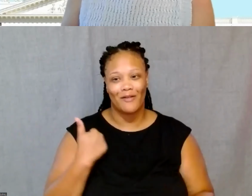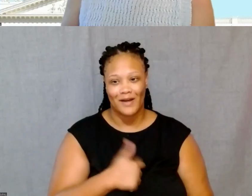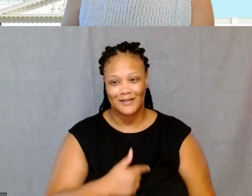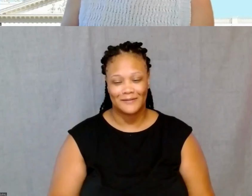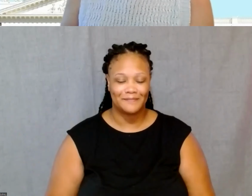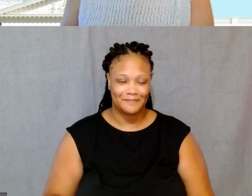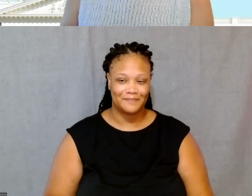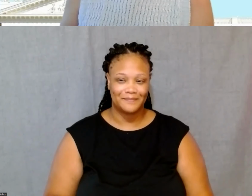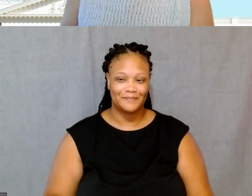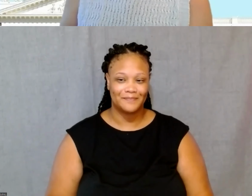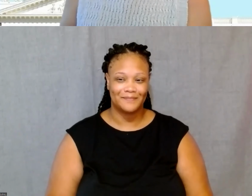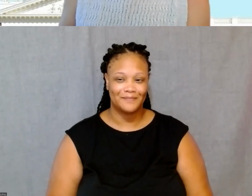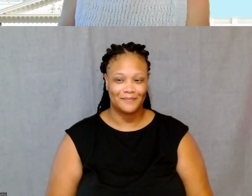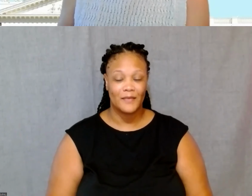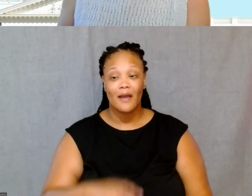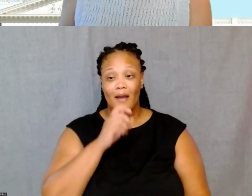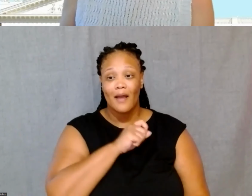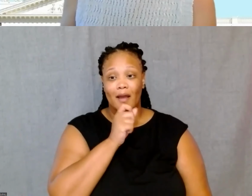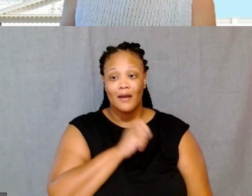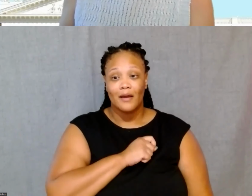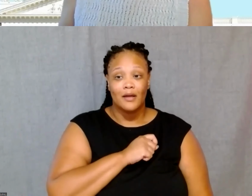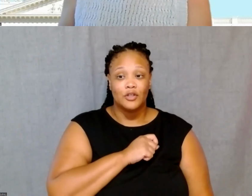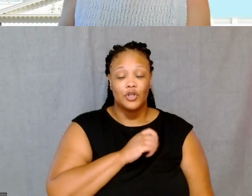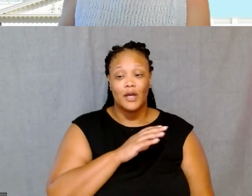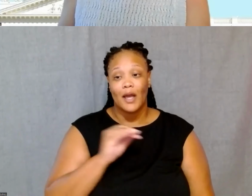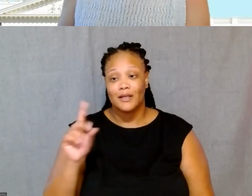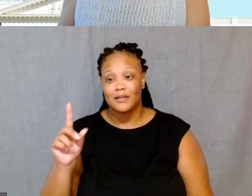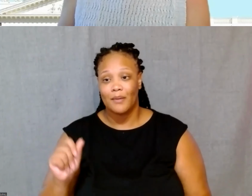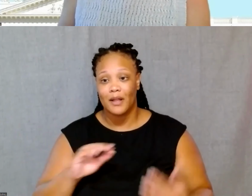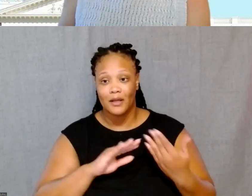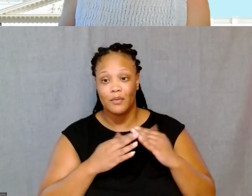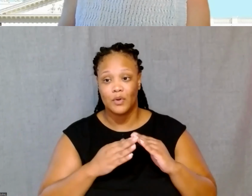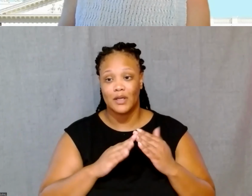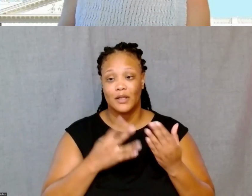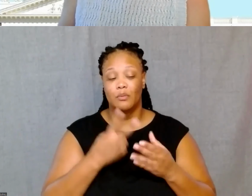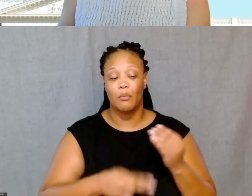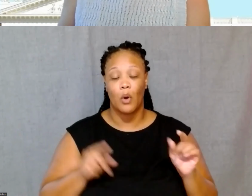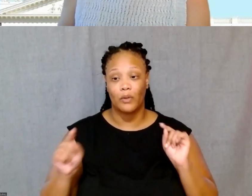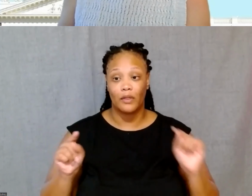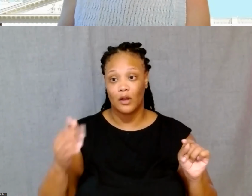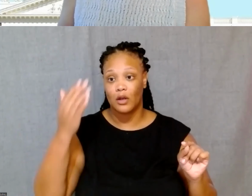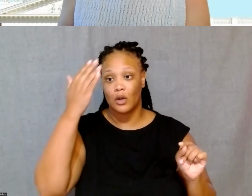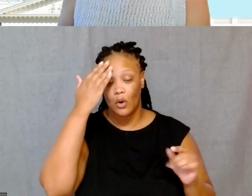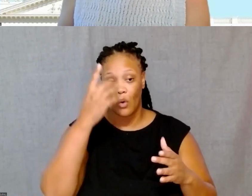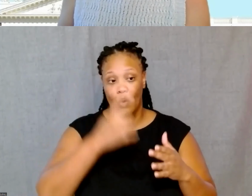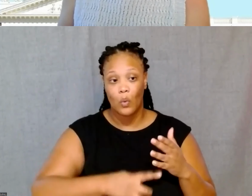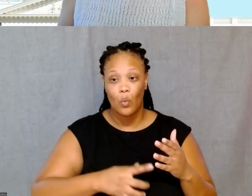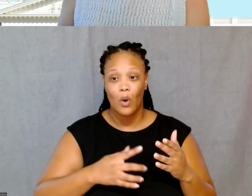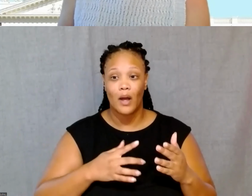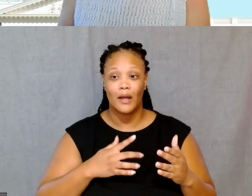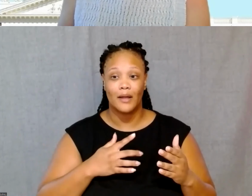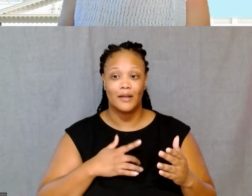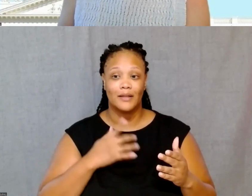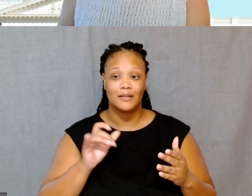aging communities and disability communities both know what it's like to have to struggle to make